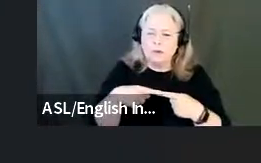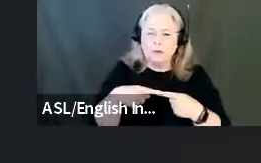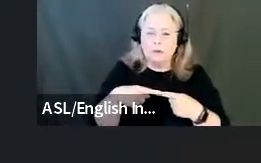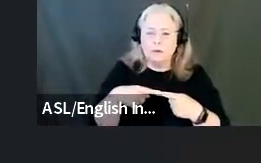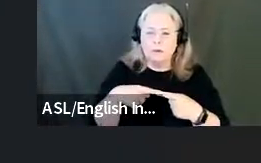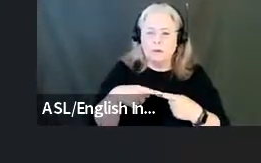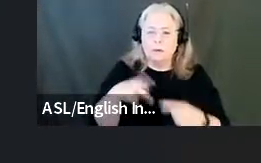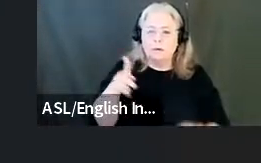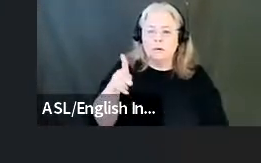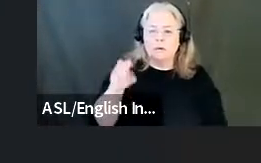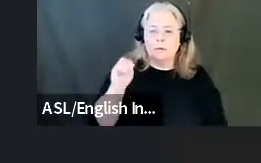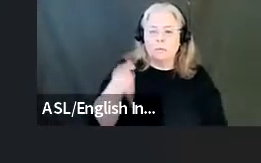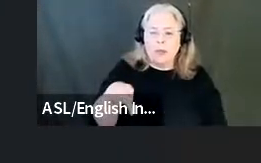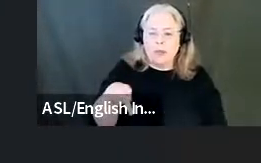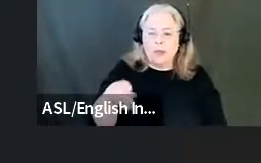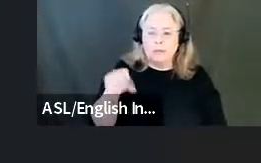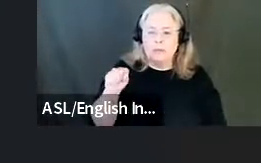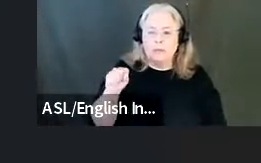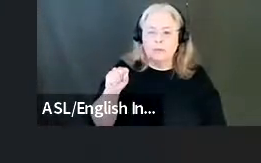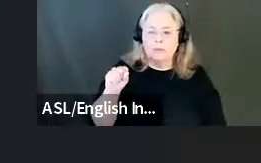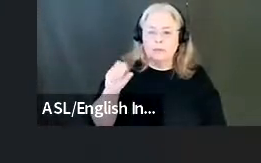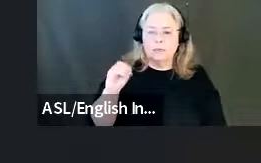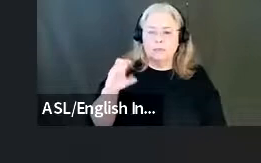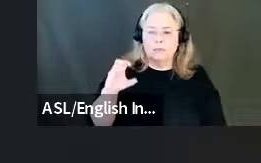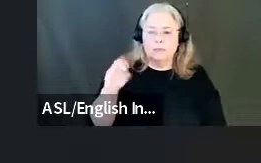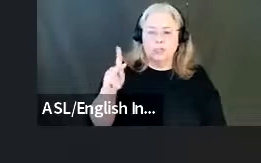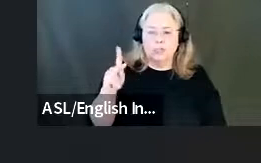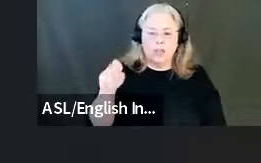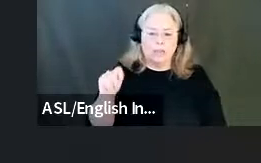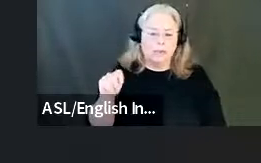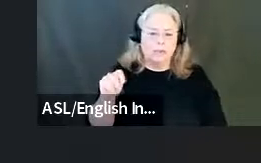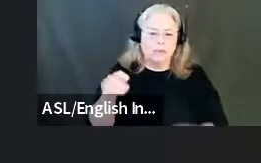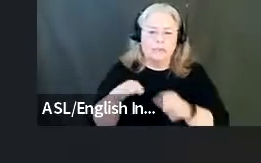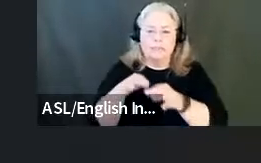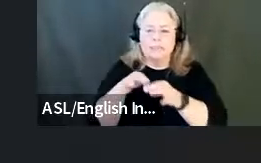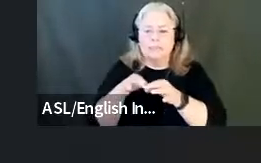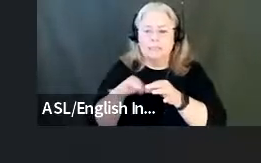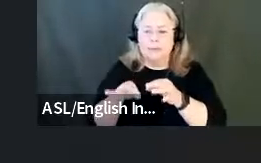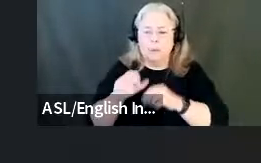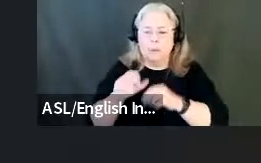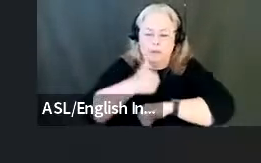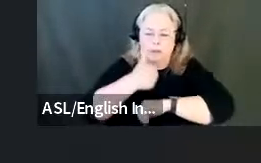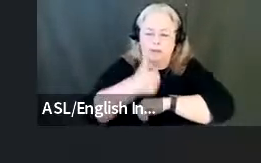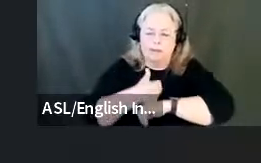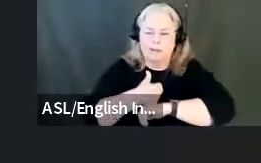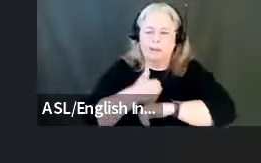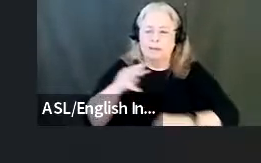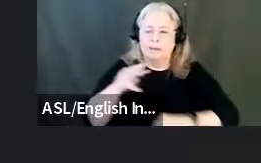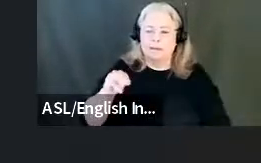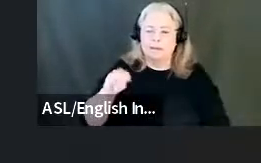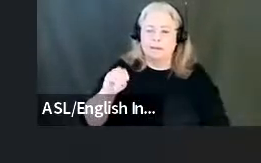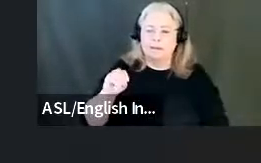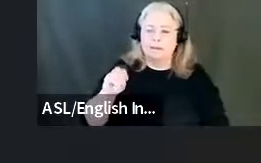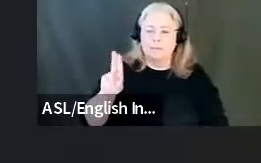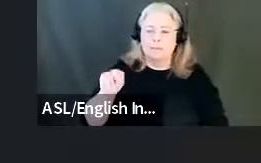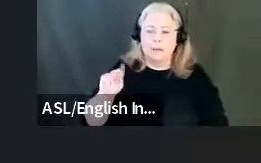pop socket and creating a simple mounting solution?